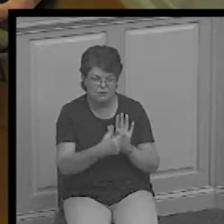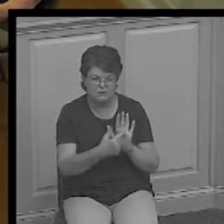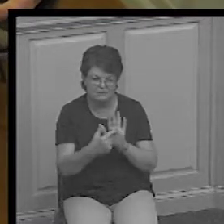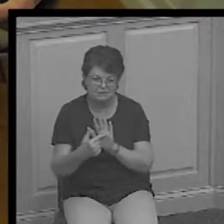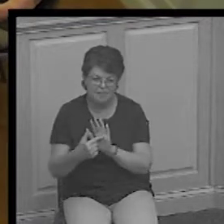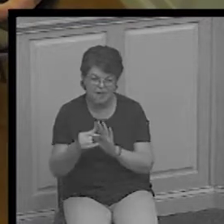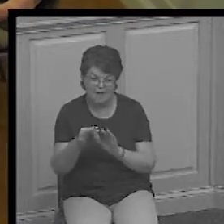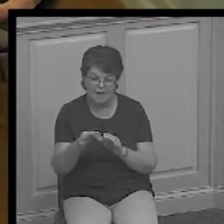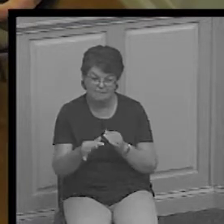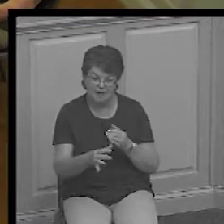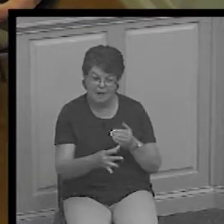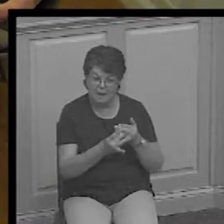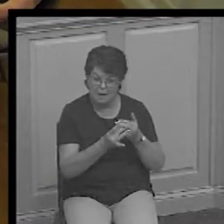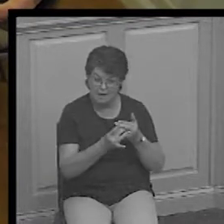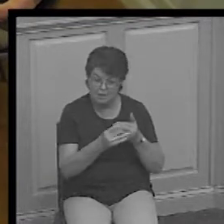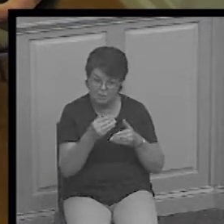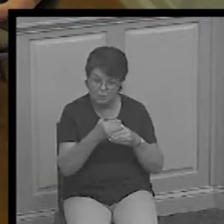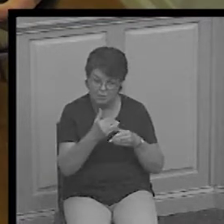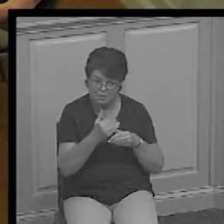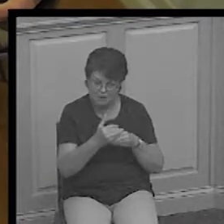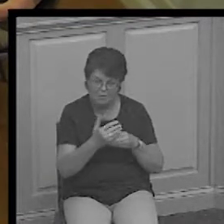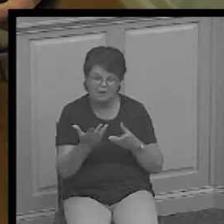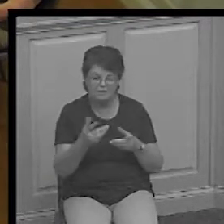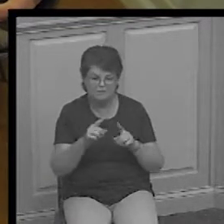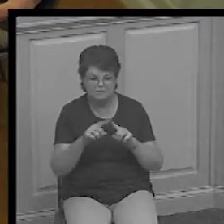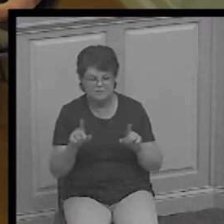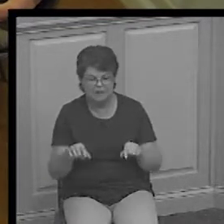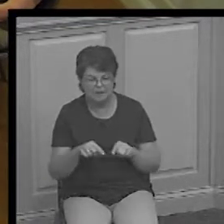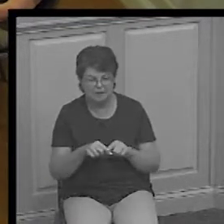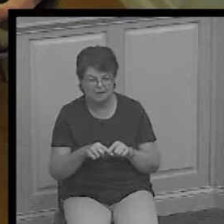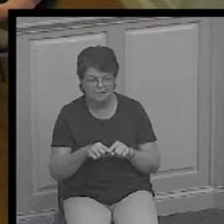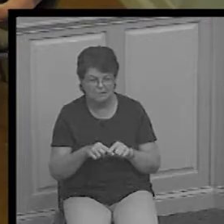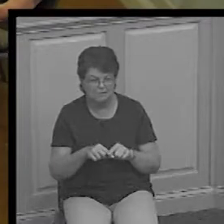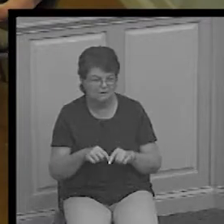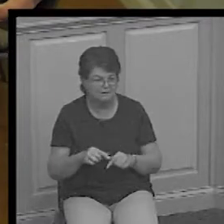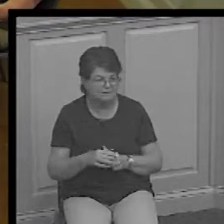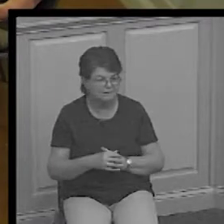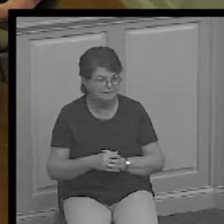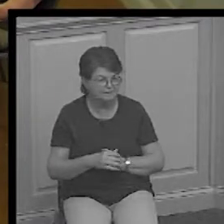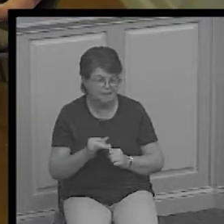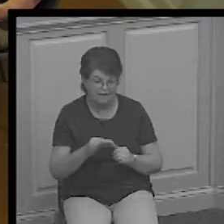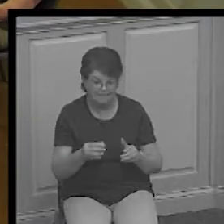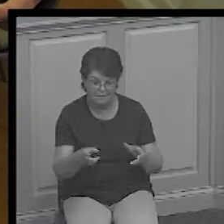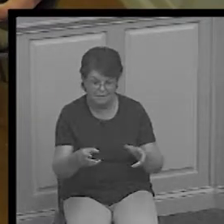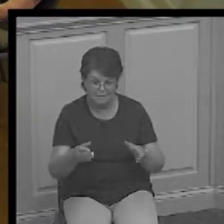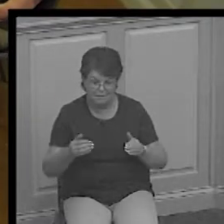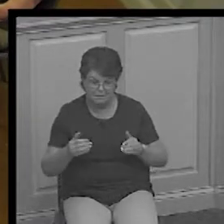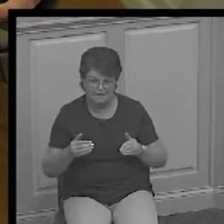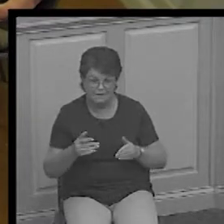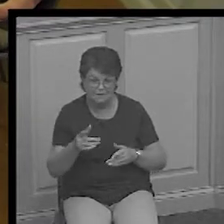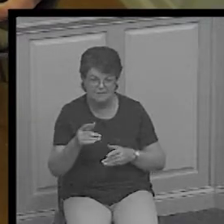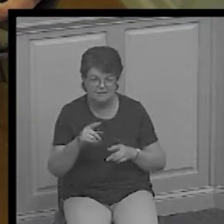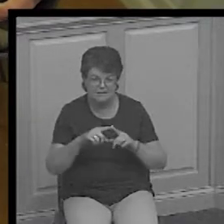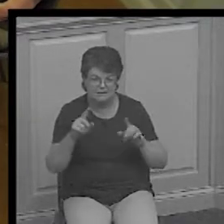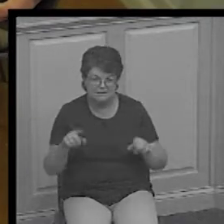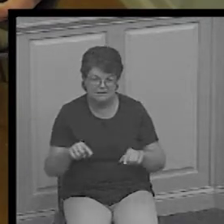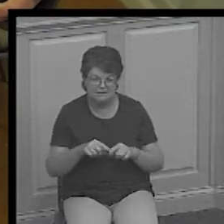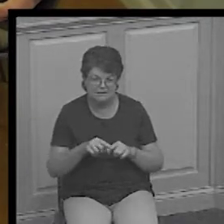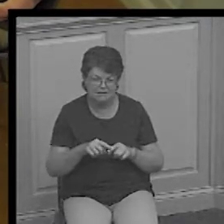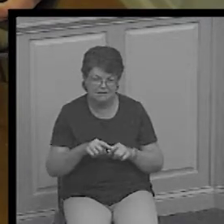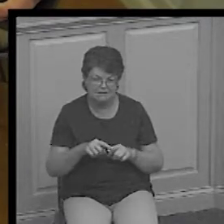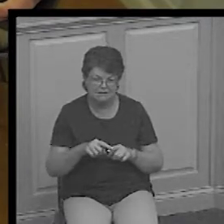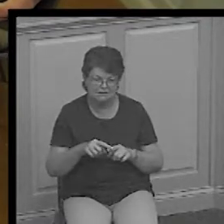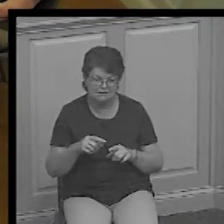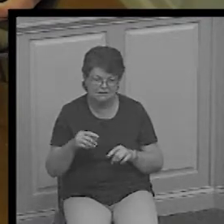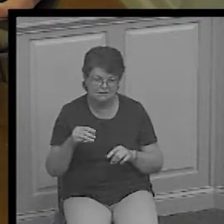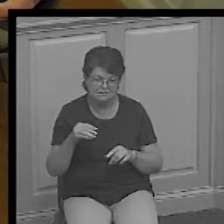if you attach it to a Okay. window, it's a sign. Okay. You back off. I think the signage comes back to all that signage stuff in the